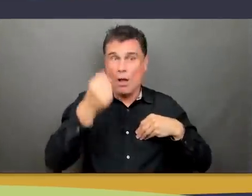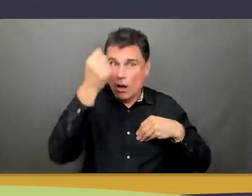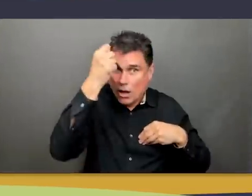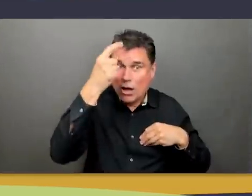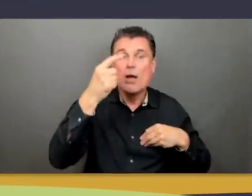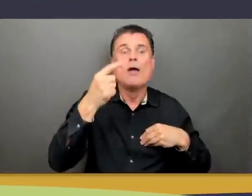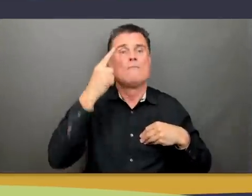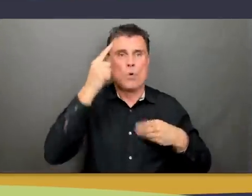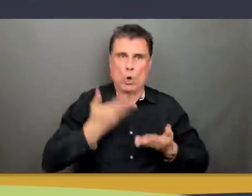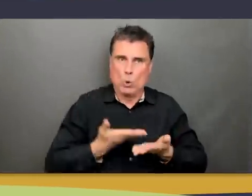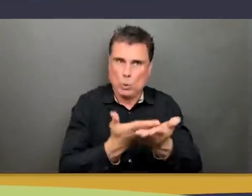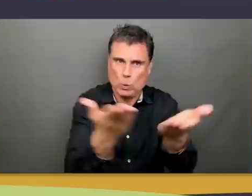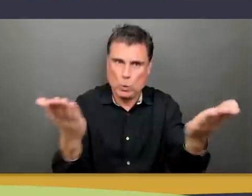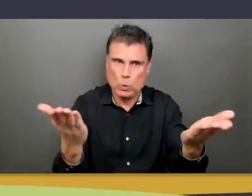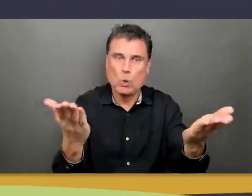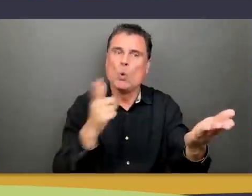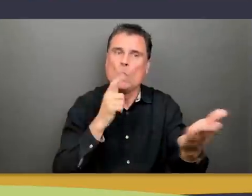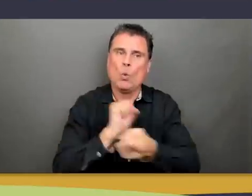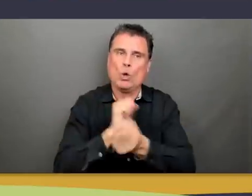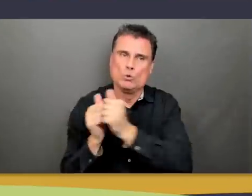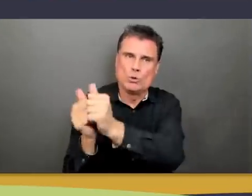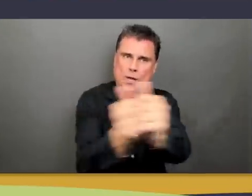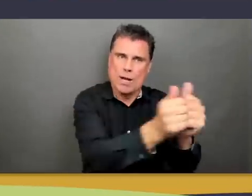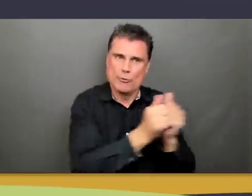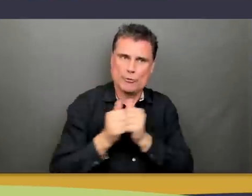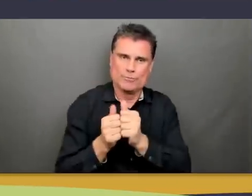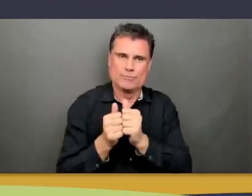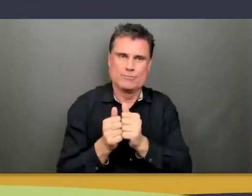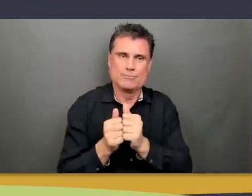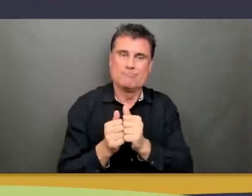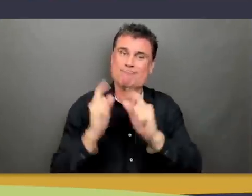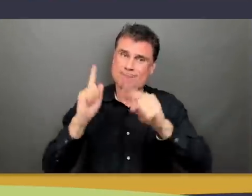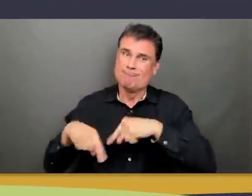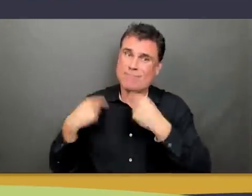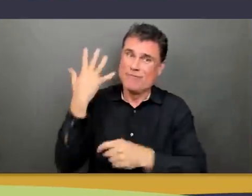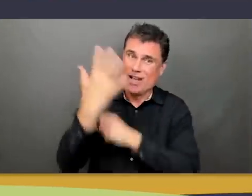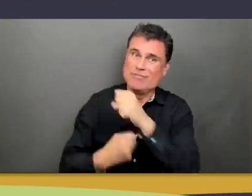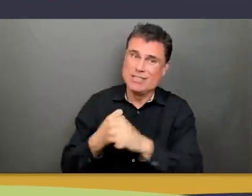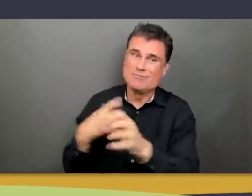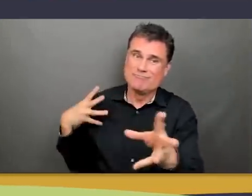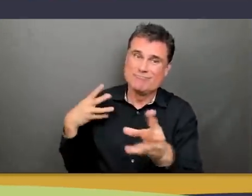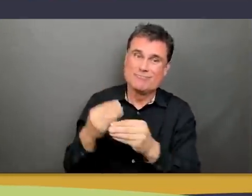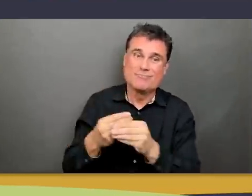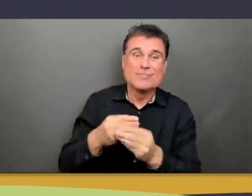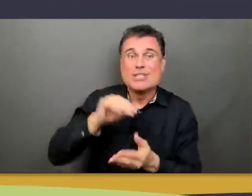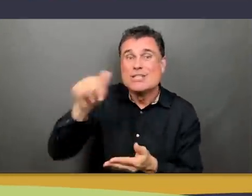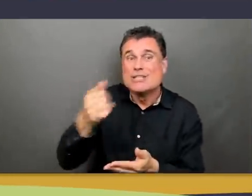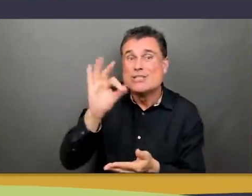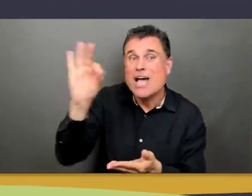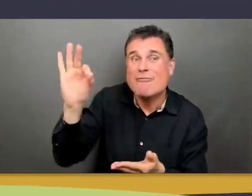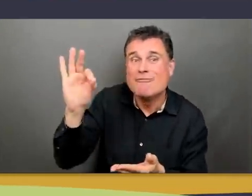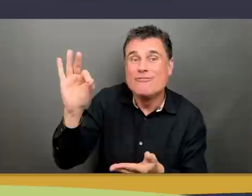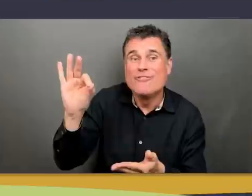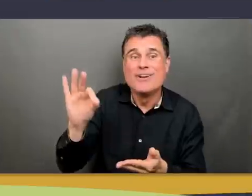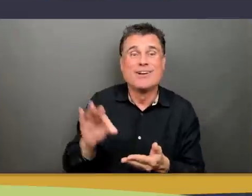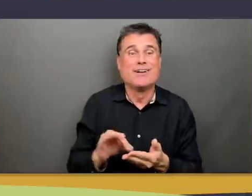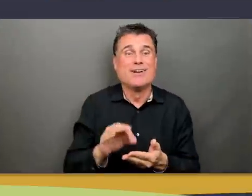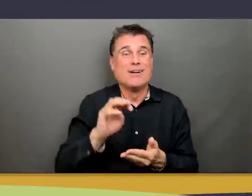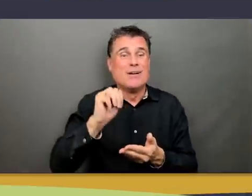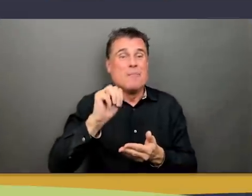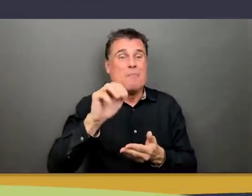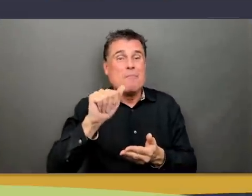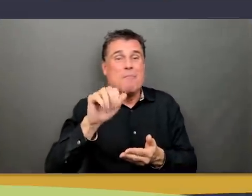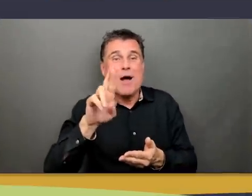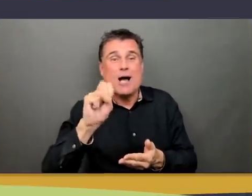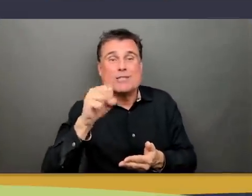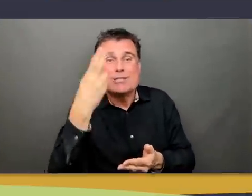over the past 5 years. So shout out to Jeffrey, Martha, Cheryl, and all the volunteers from Tianjin